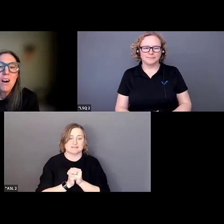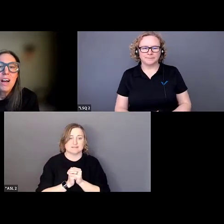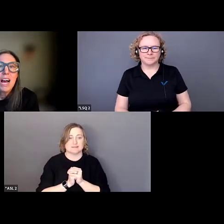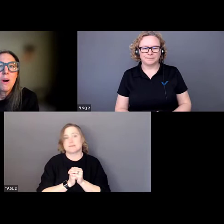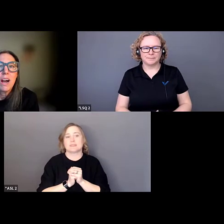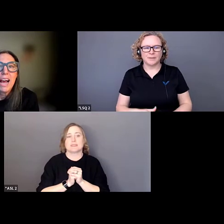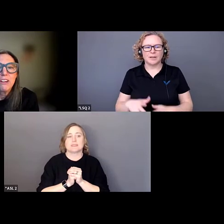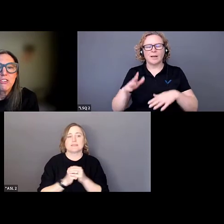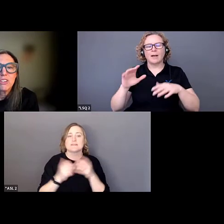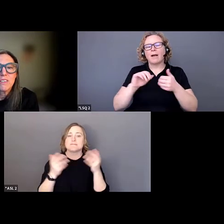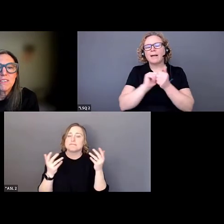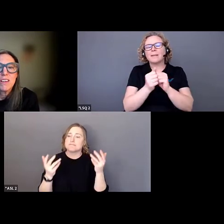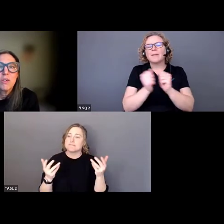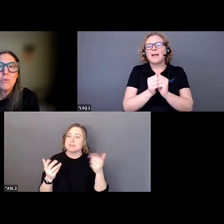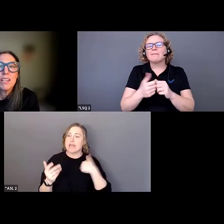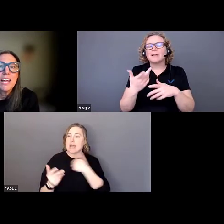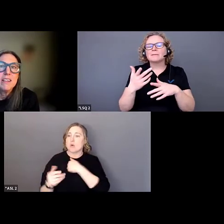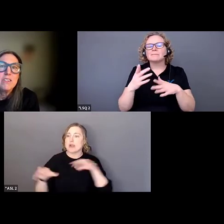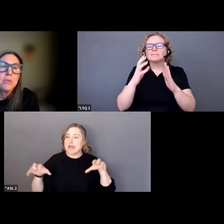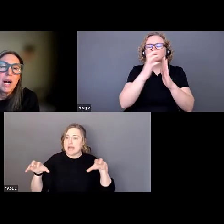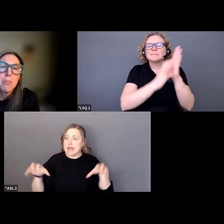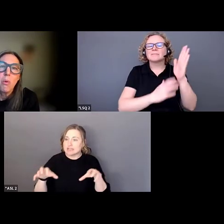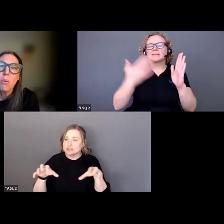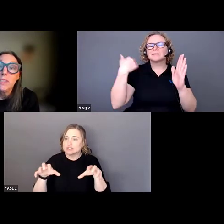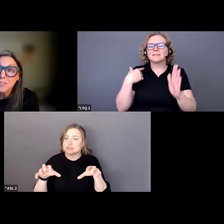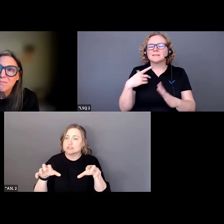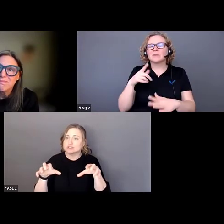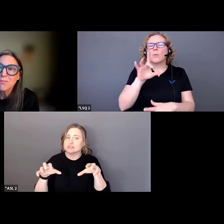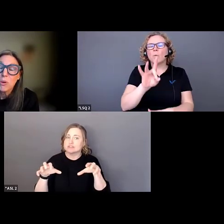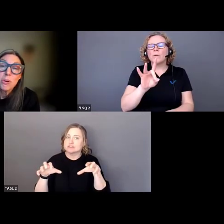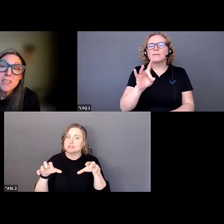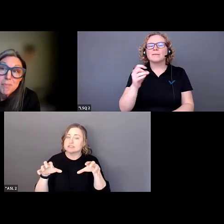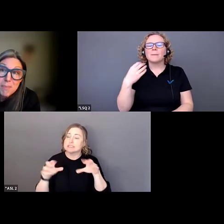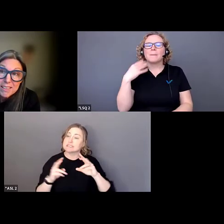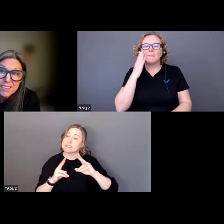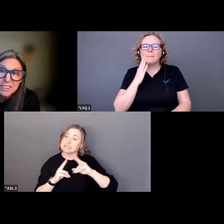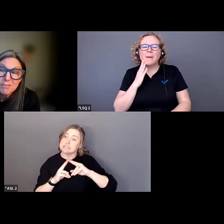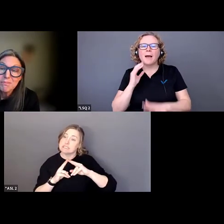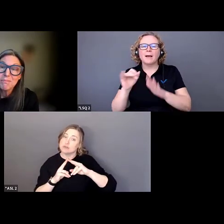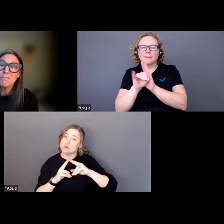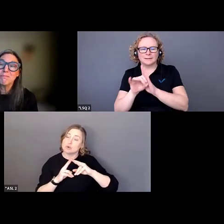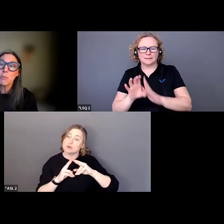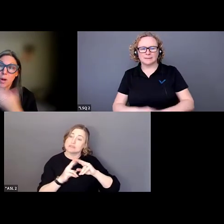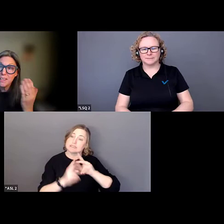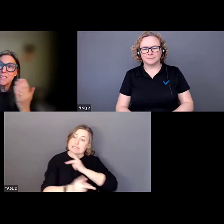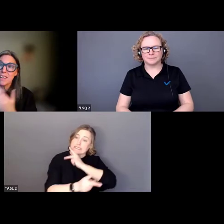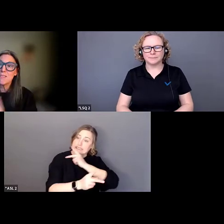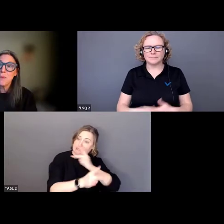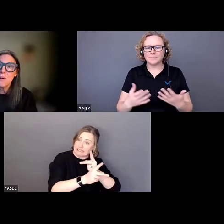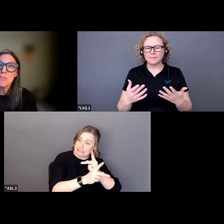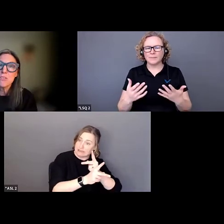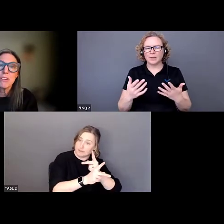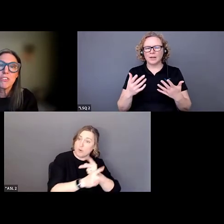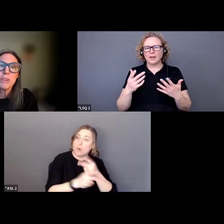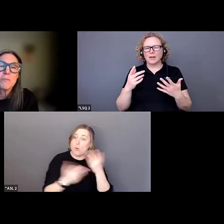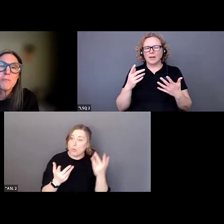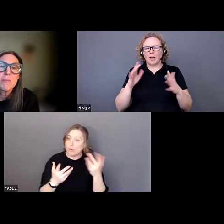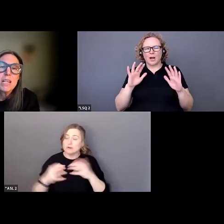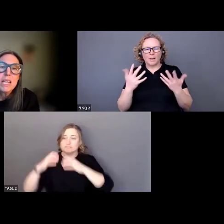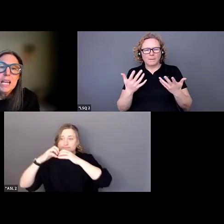how are our actions related to upholding or dismantling whiteness as a power